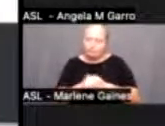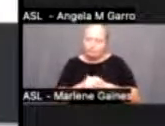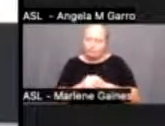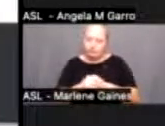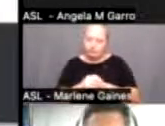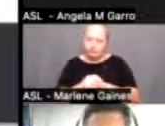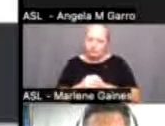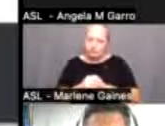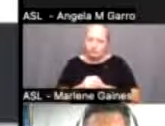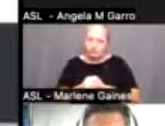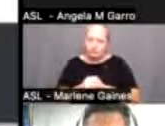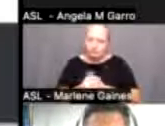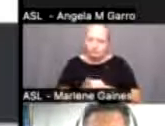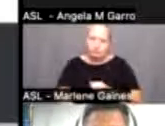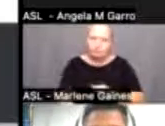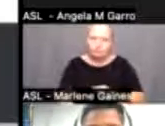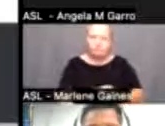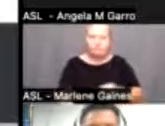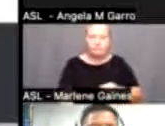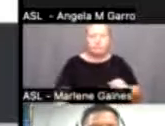All right.